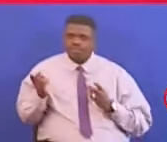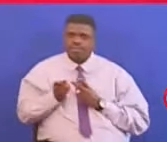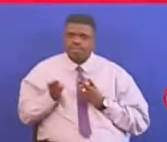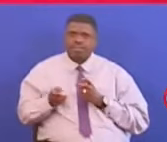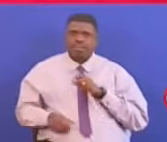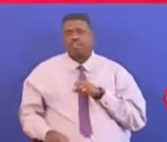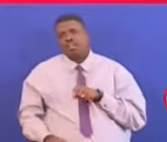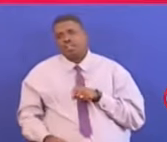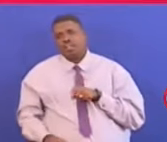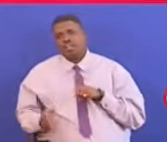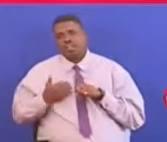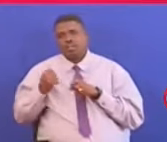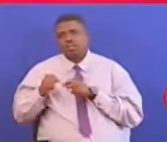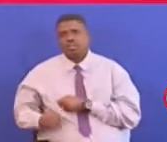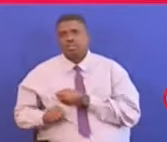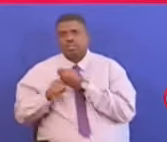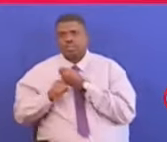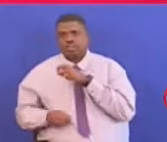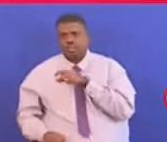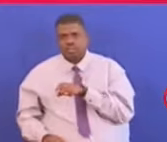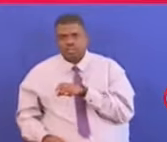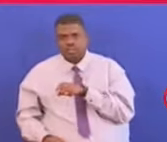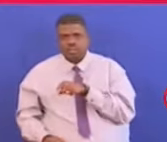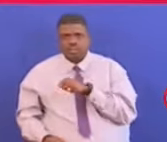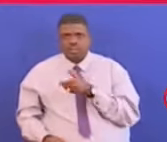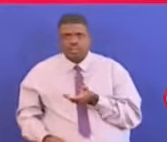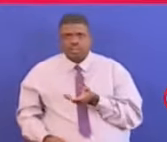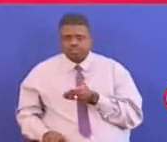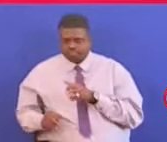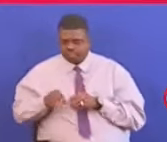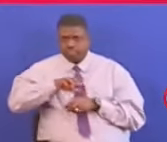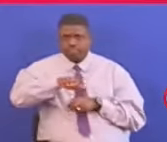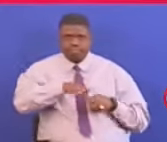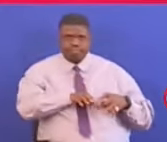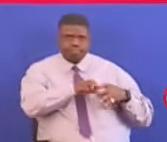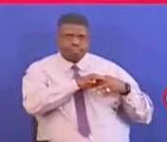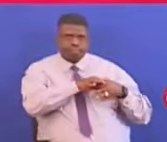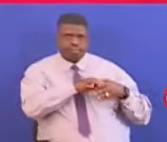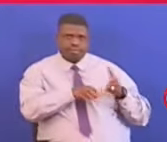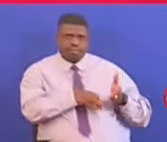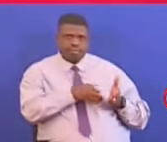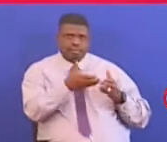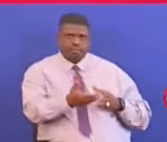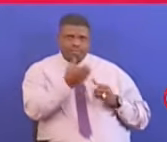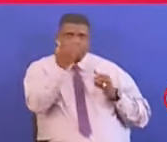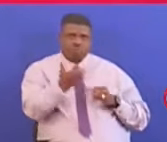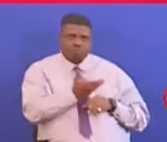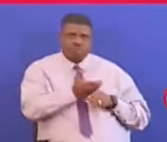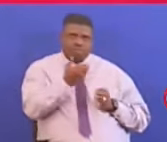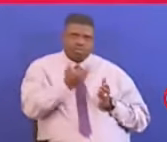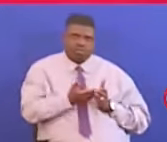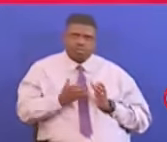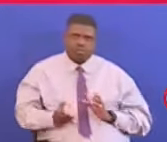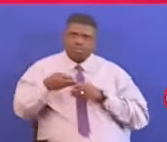been supporting regional collaborations. I have quite experience in engaging with our